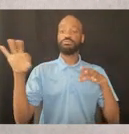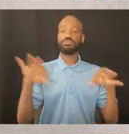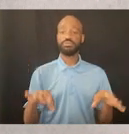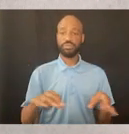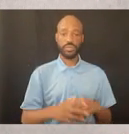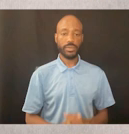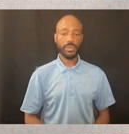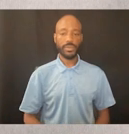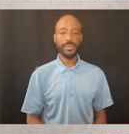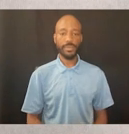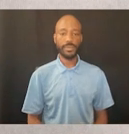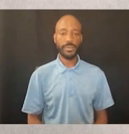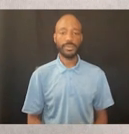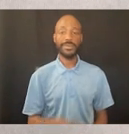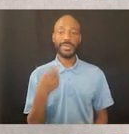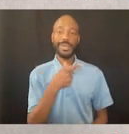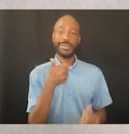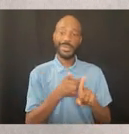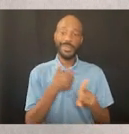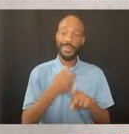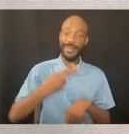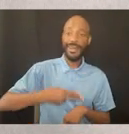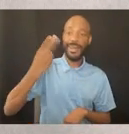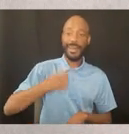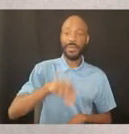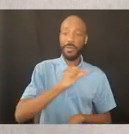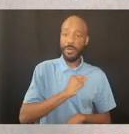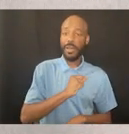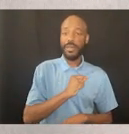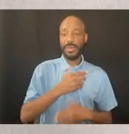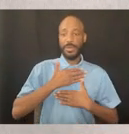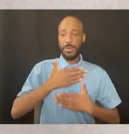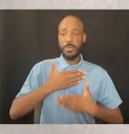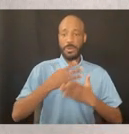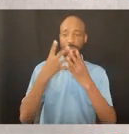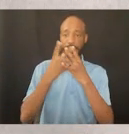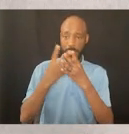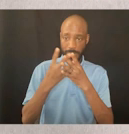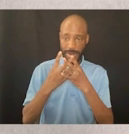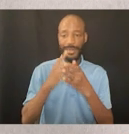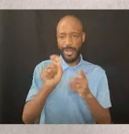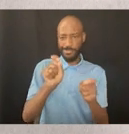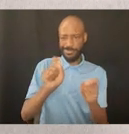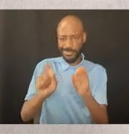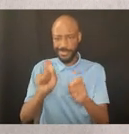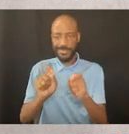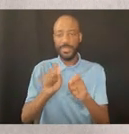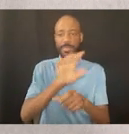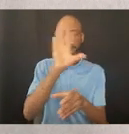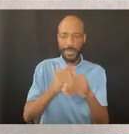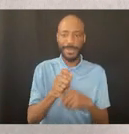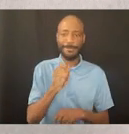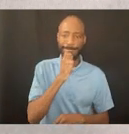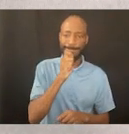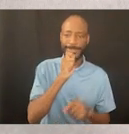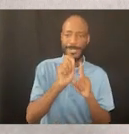The Mardi Gras mask is a high-quality respirator decorated and modified to include a voice amplification system.